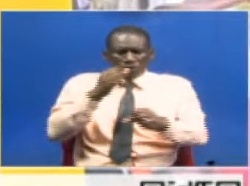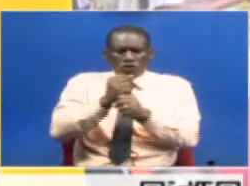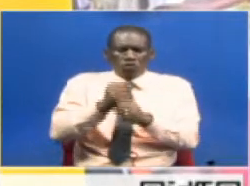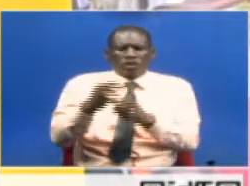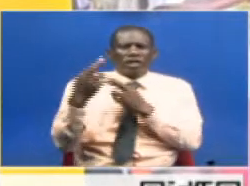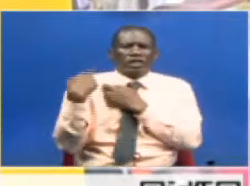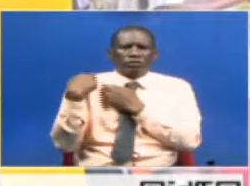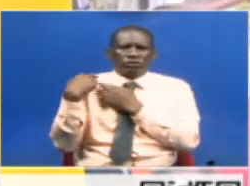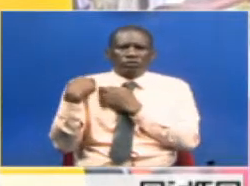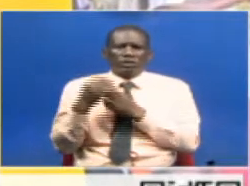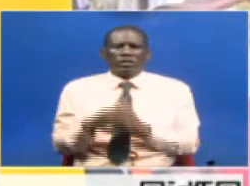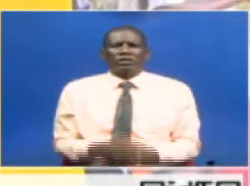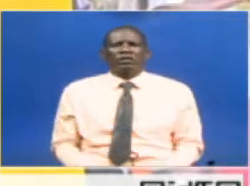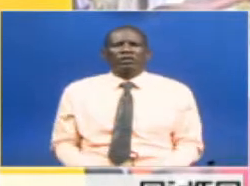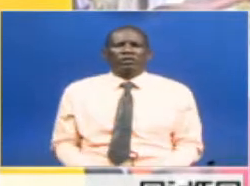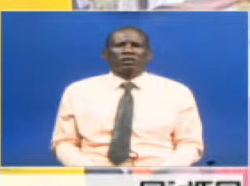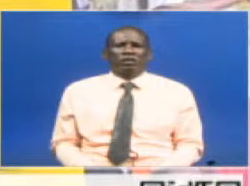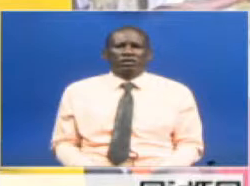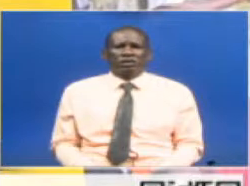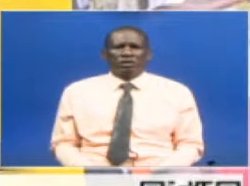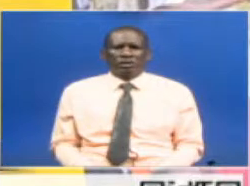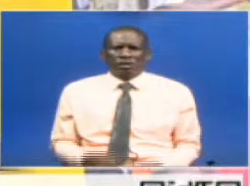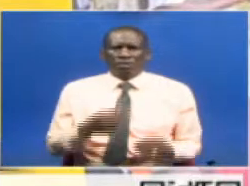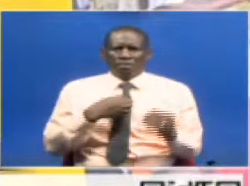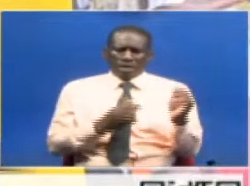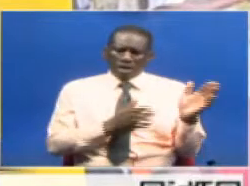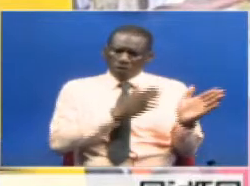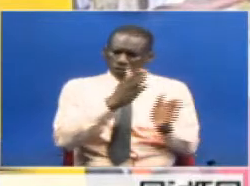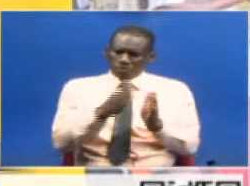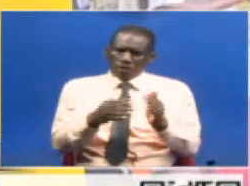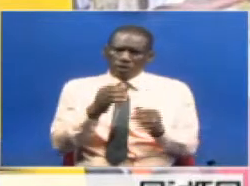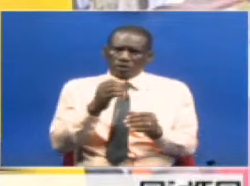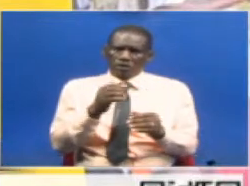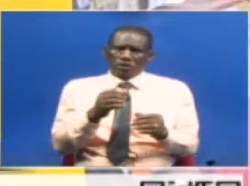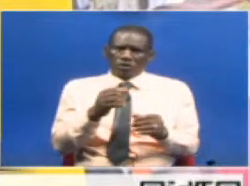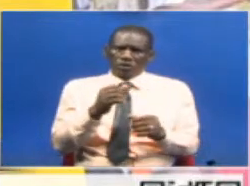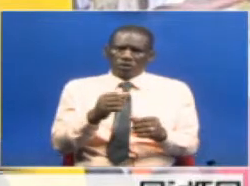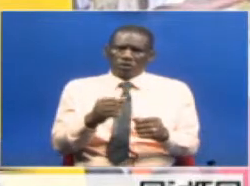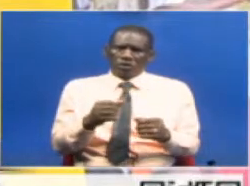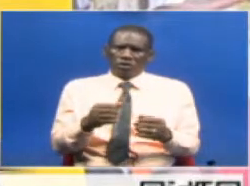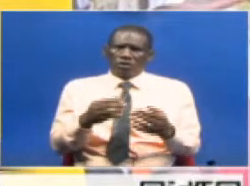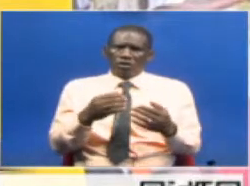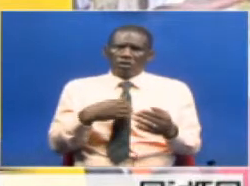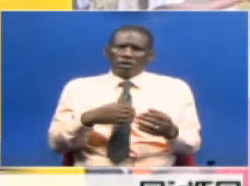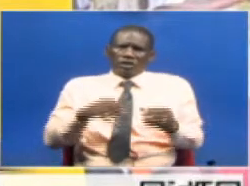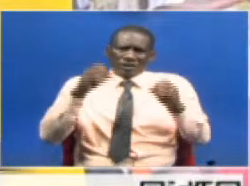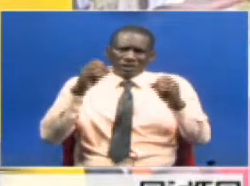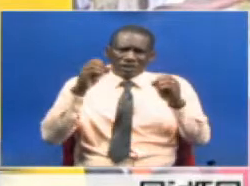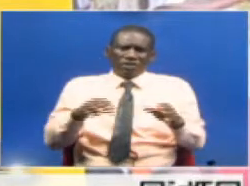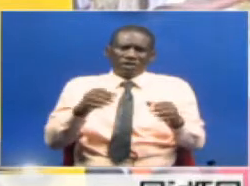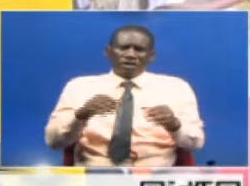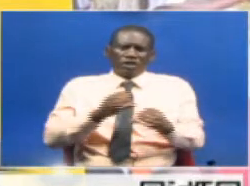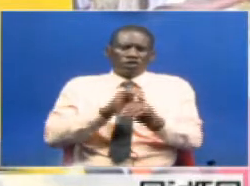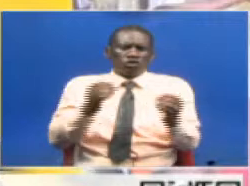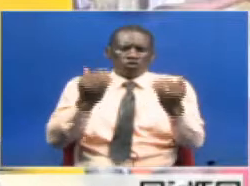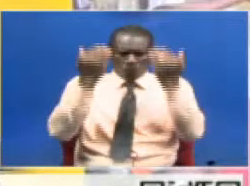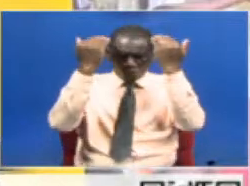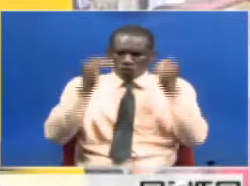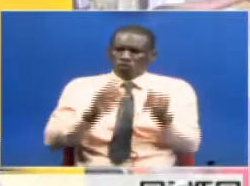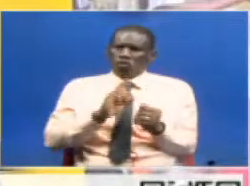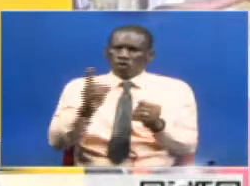mandate. I was planning to do, but if they slap me with a court order and yet I'm not the one